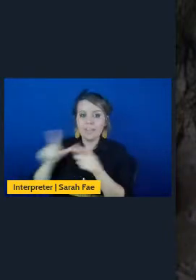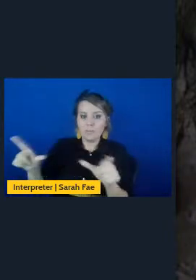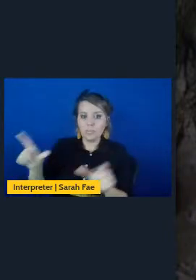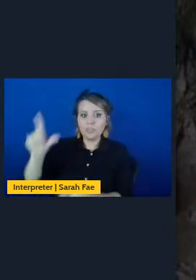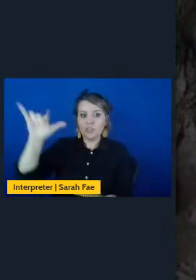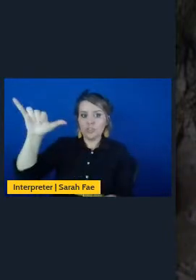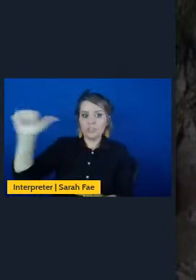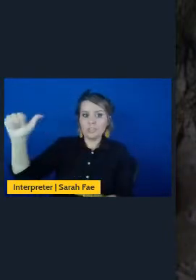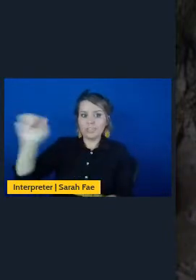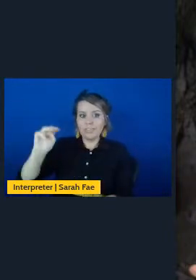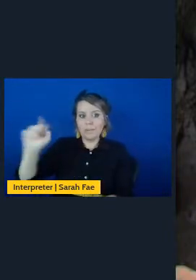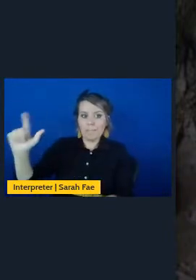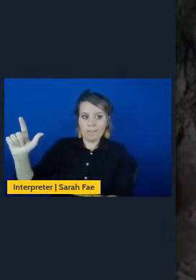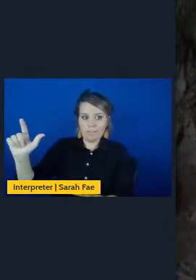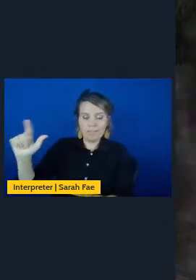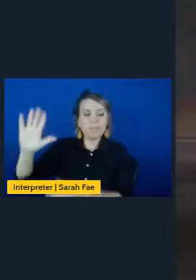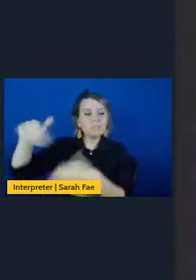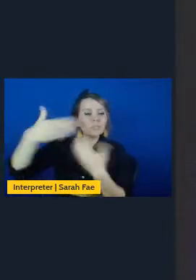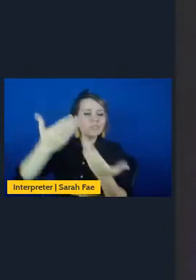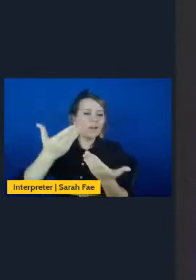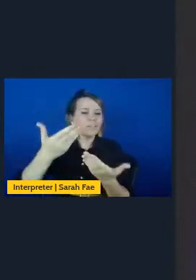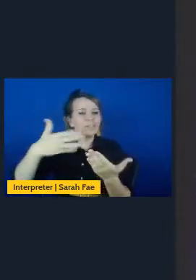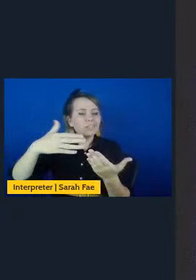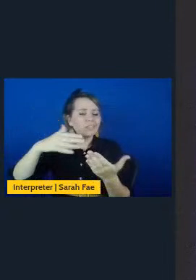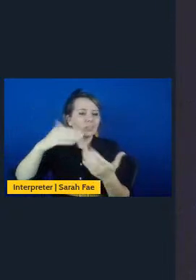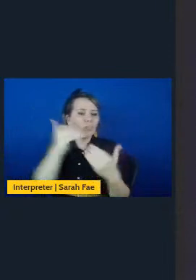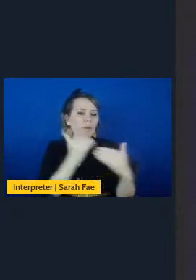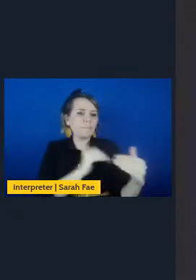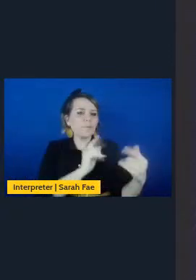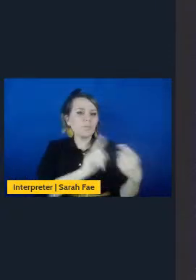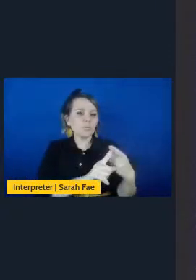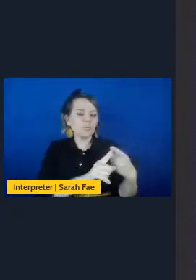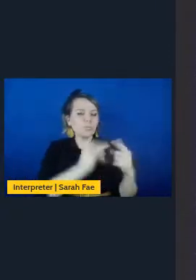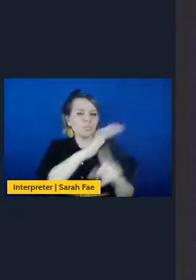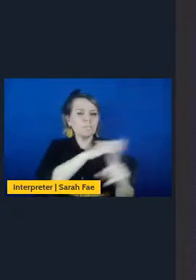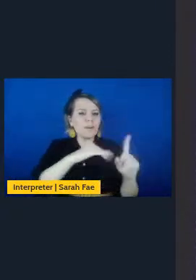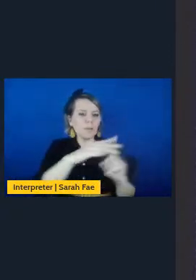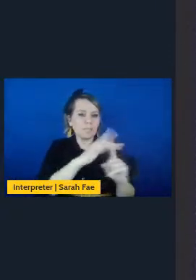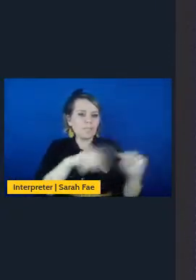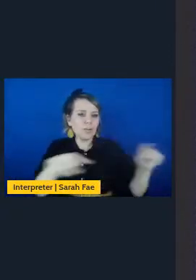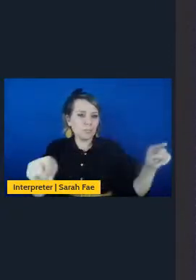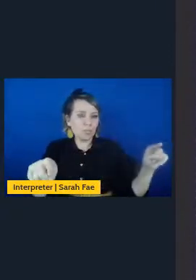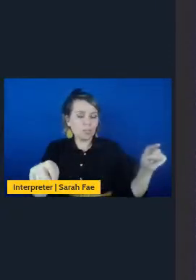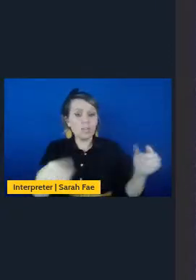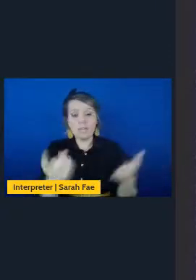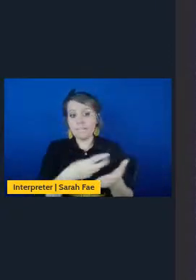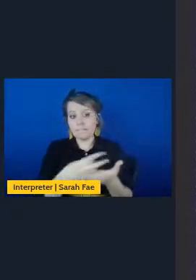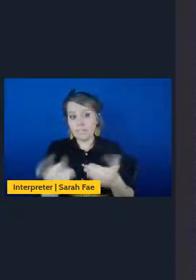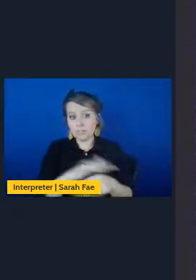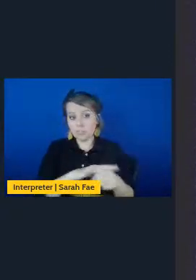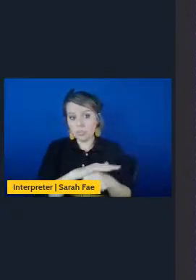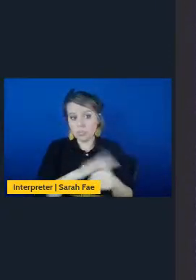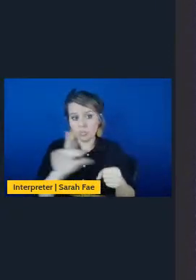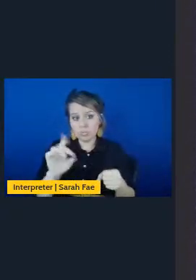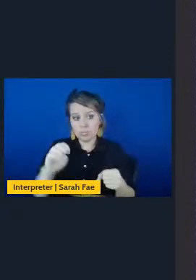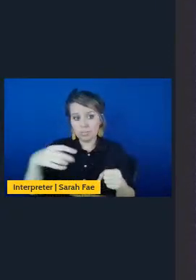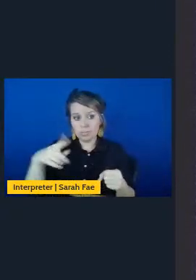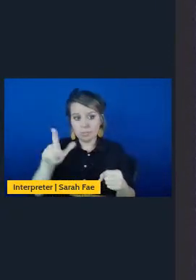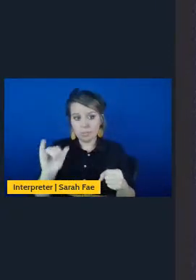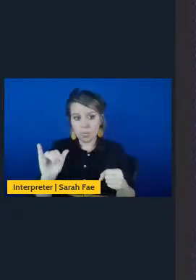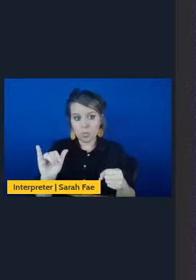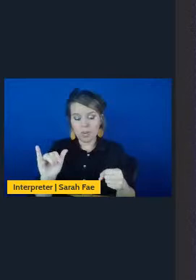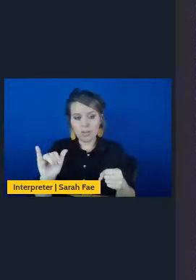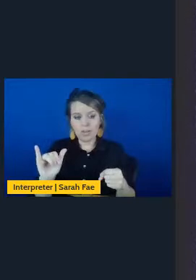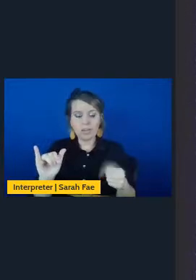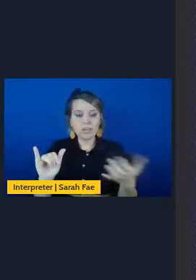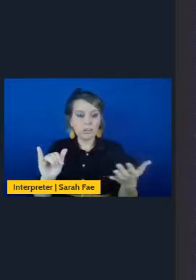that parameter as an environment variable to each job. A failed regional deploy, once you flip a switch, winds up not